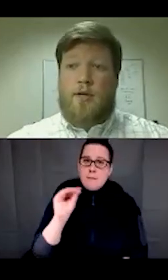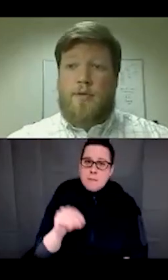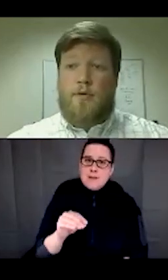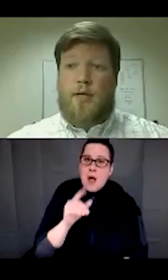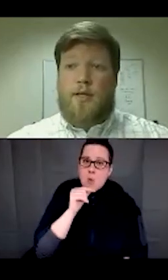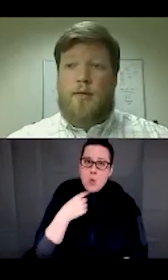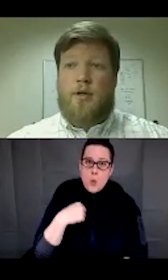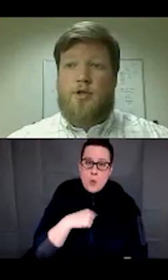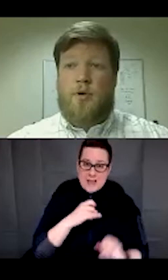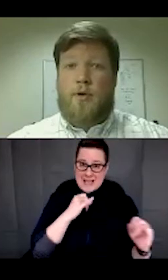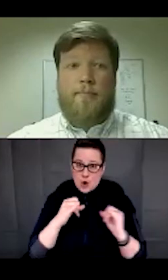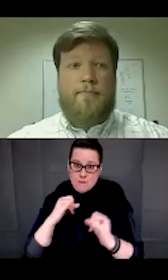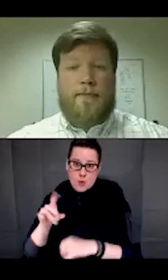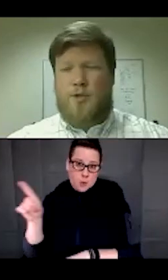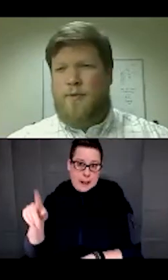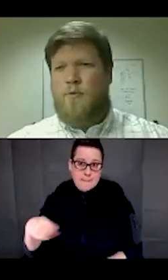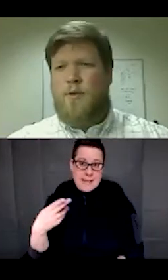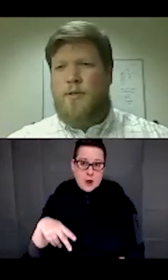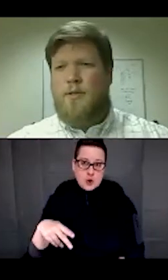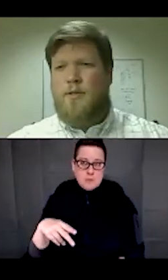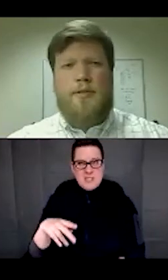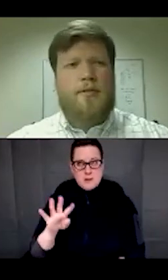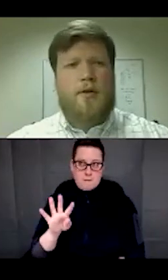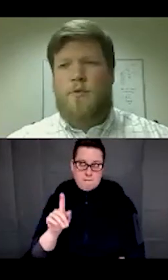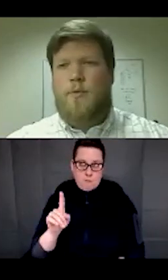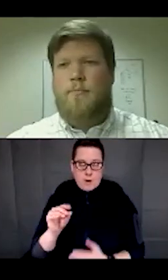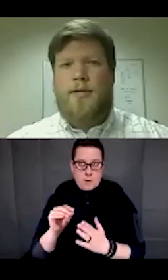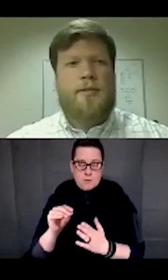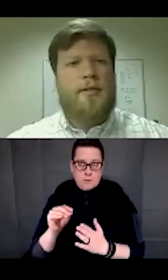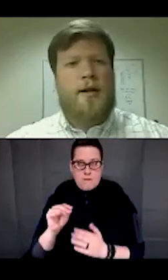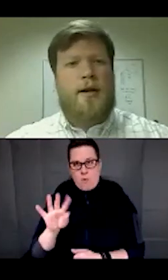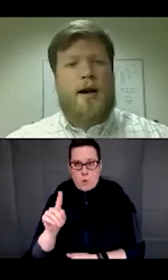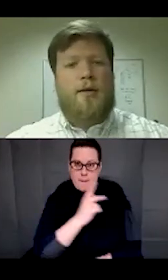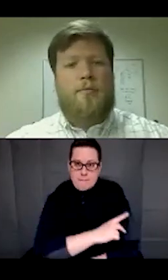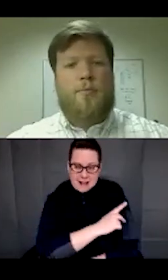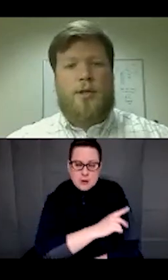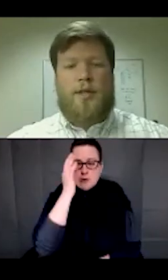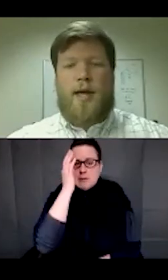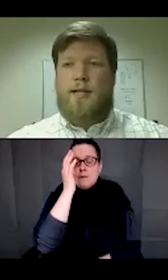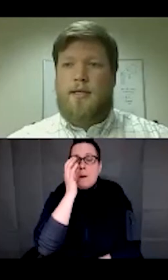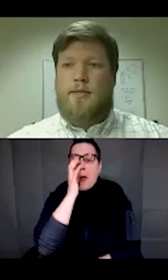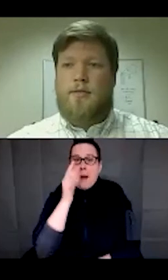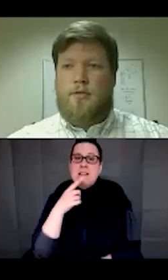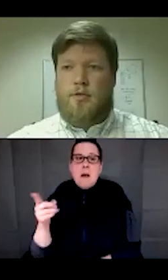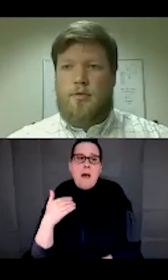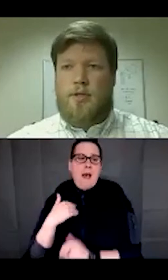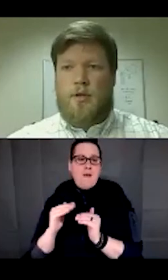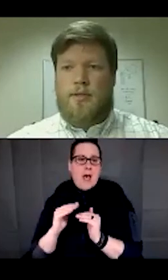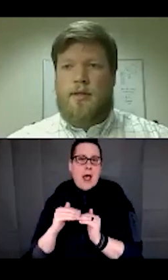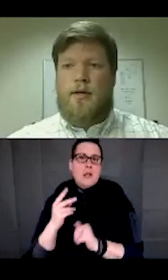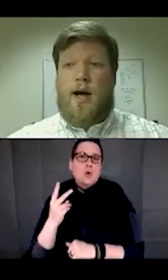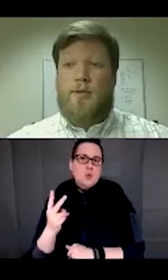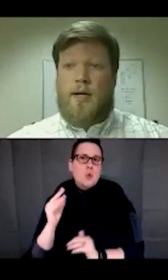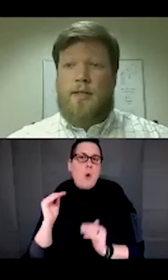that we interviewed in the partial program, which was about 41 students or 41 patients, reported that they had at least 2